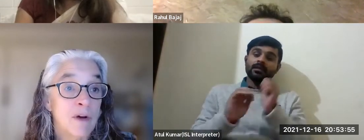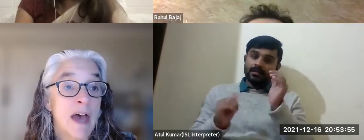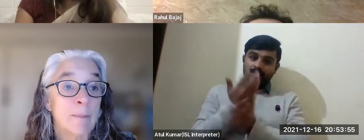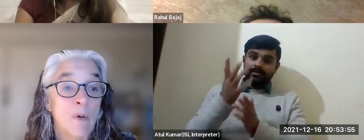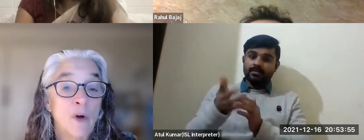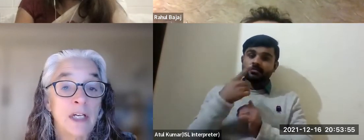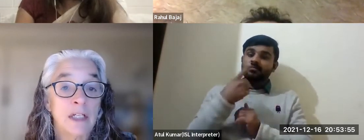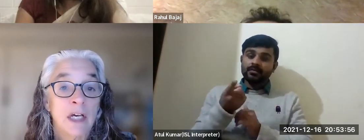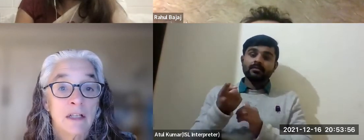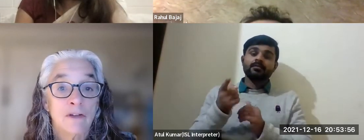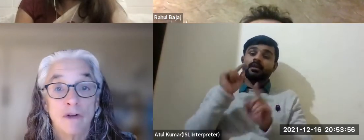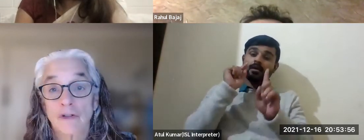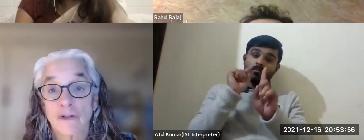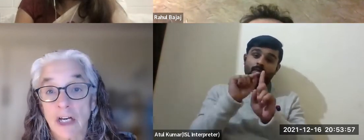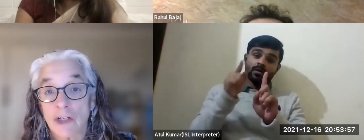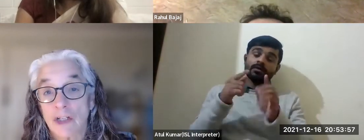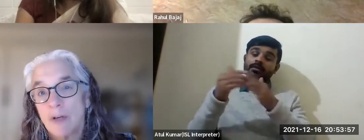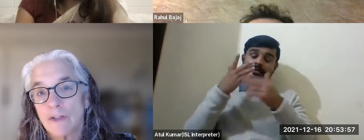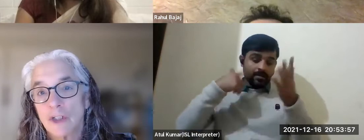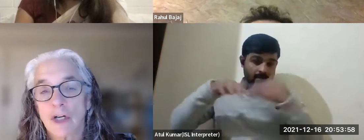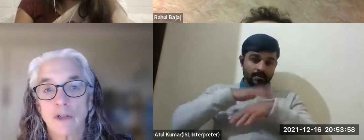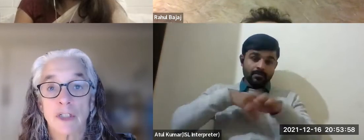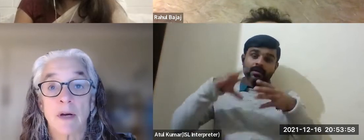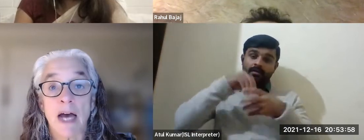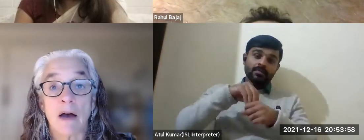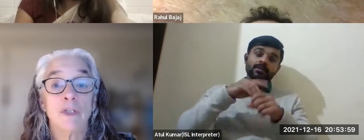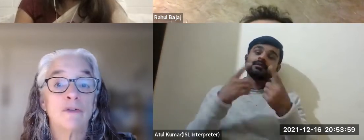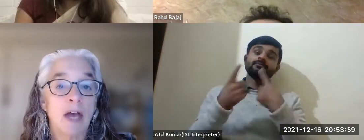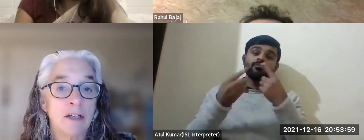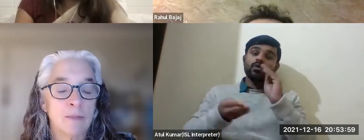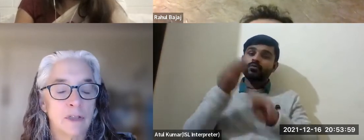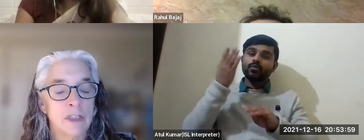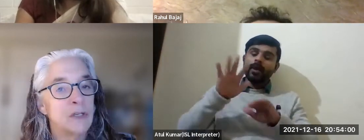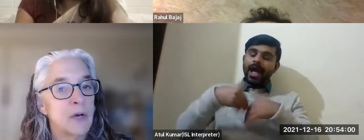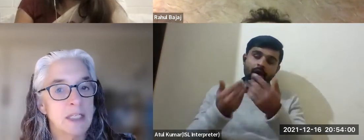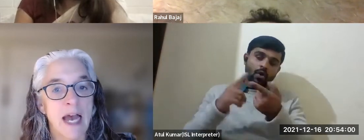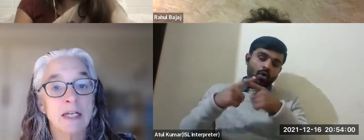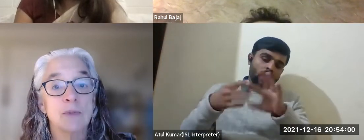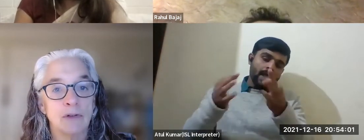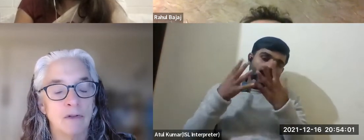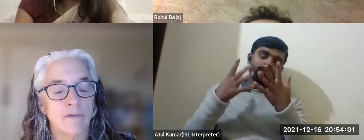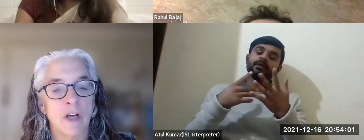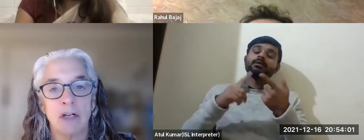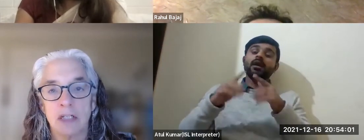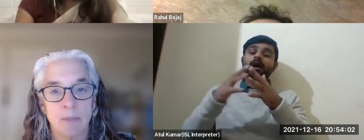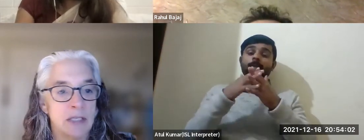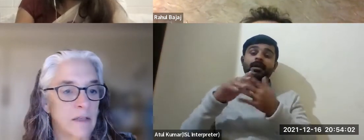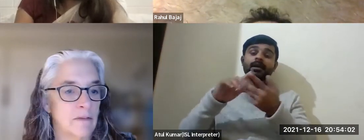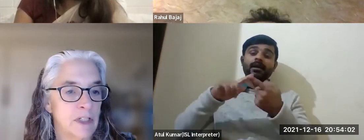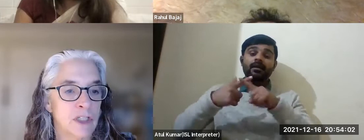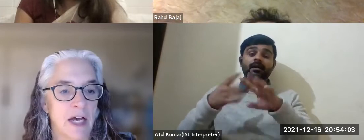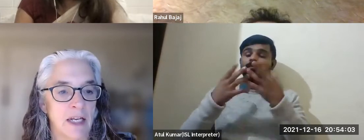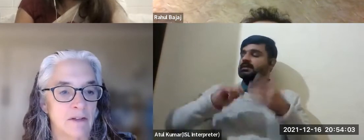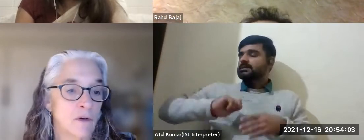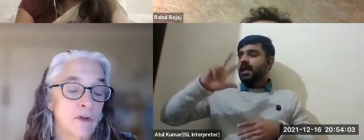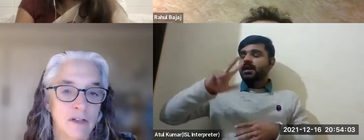then from that point, the structured negation, like, we haven't talked too much about how we use experts. In the US, experts are very expensive.